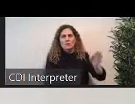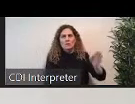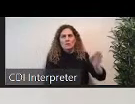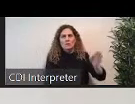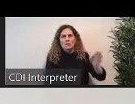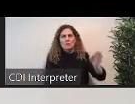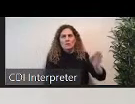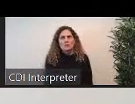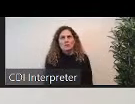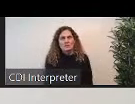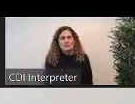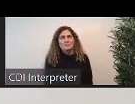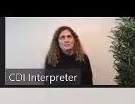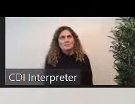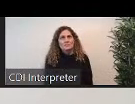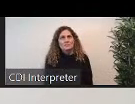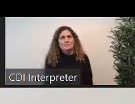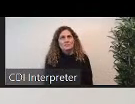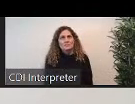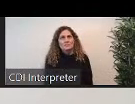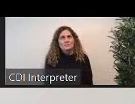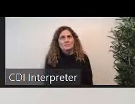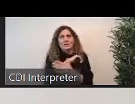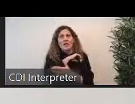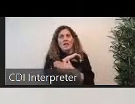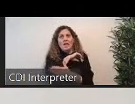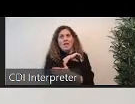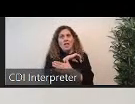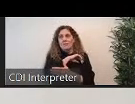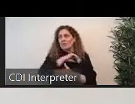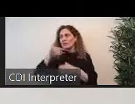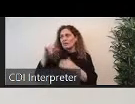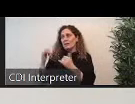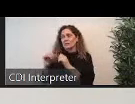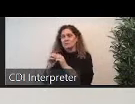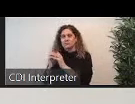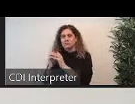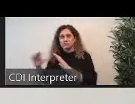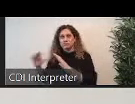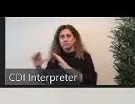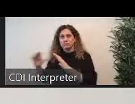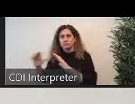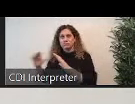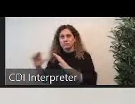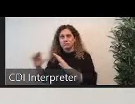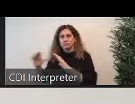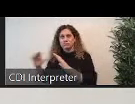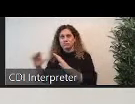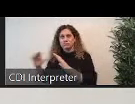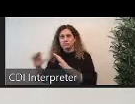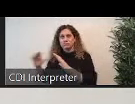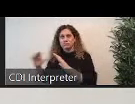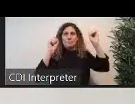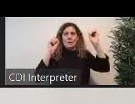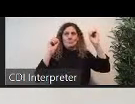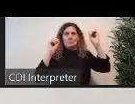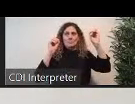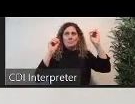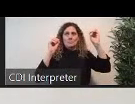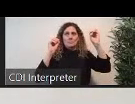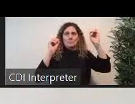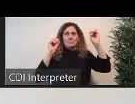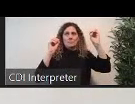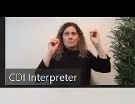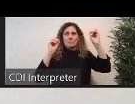every country that it's gone to, it pretty much does in 1 to 2 months, then we would expect an increase and potentially, as other countries have seen, a